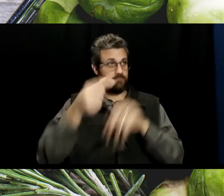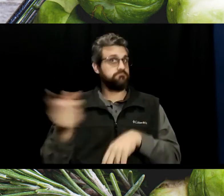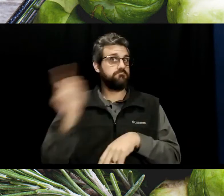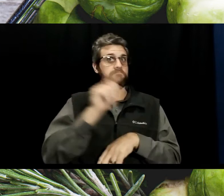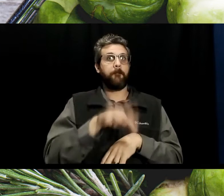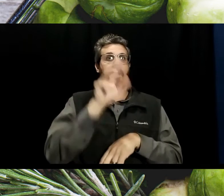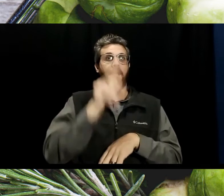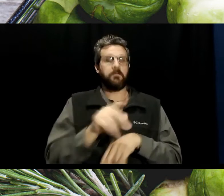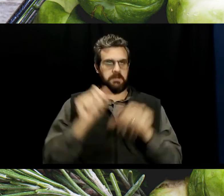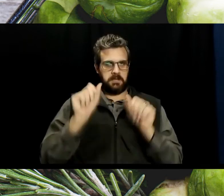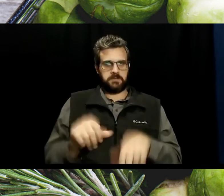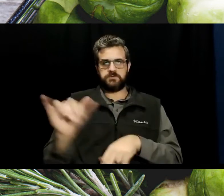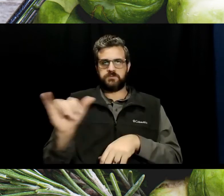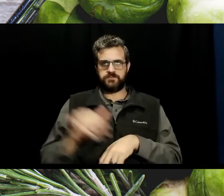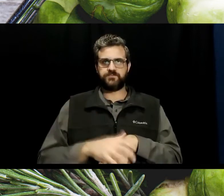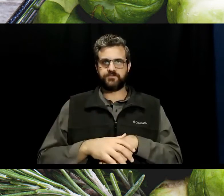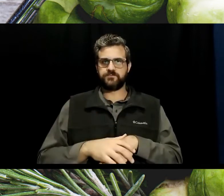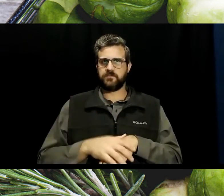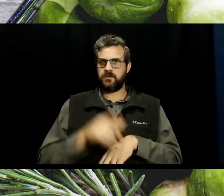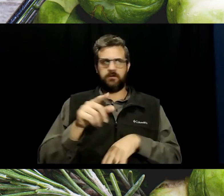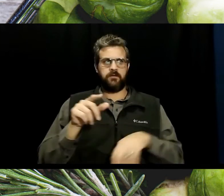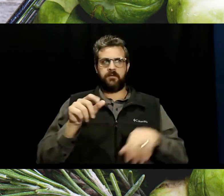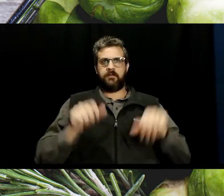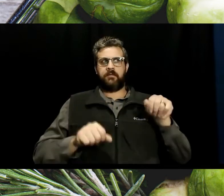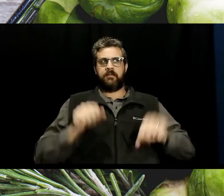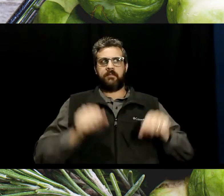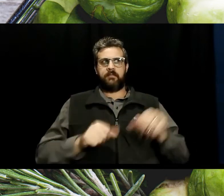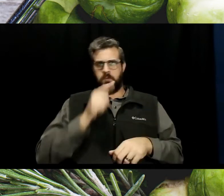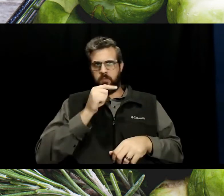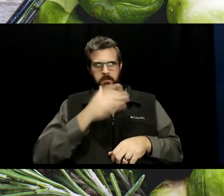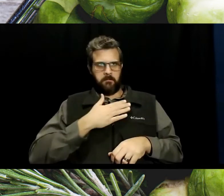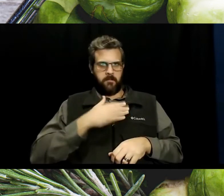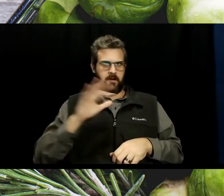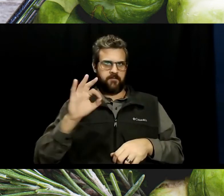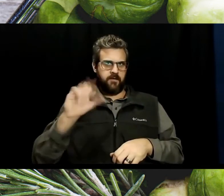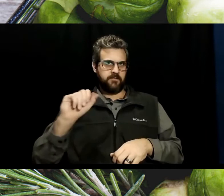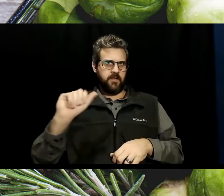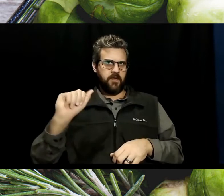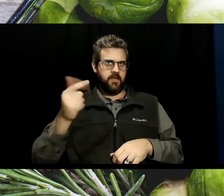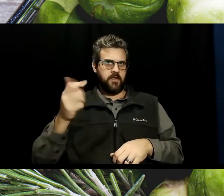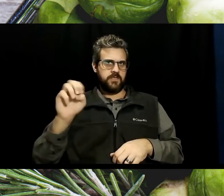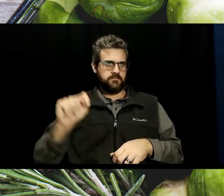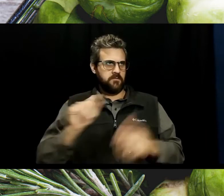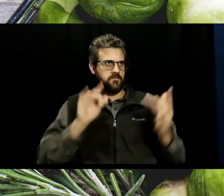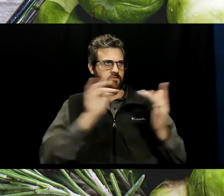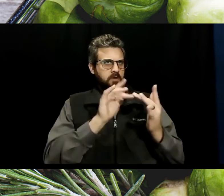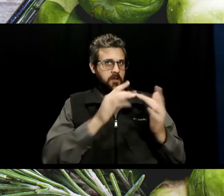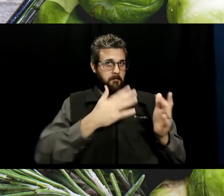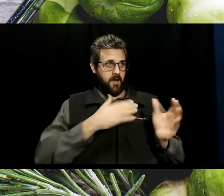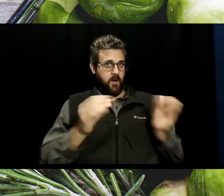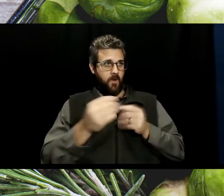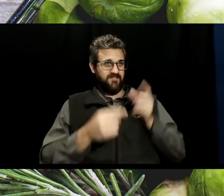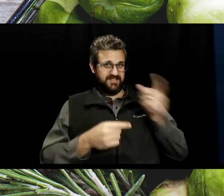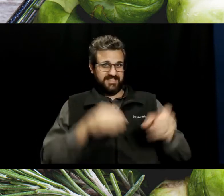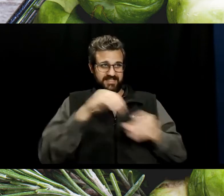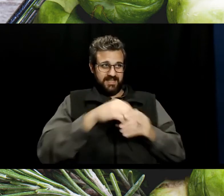is also an option as well. If you're uncertain who your FCS agent is or how to contact your county extension office,